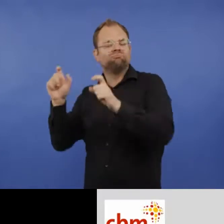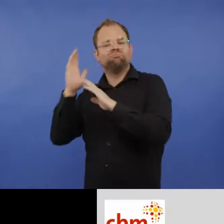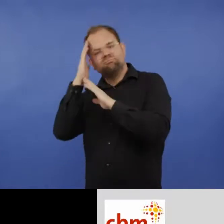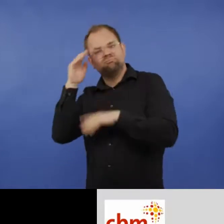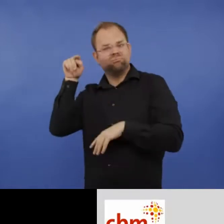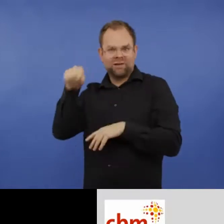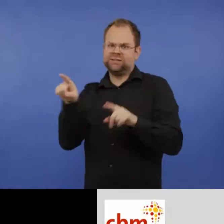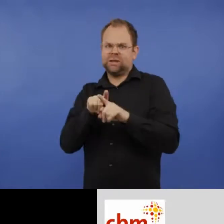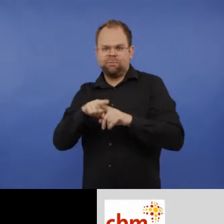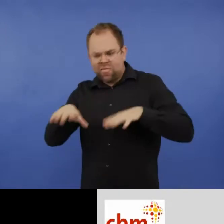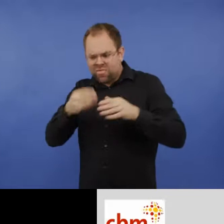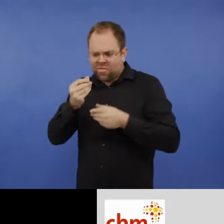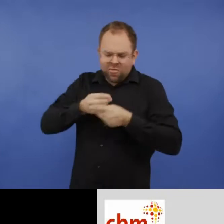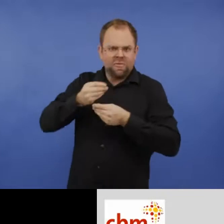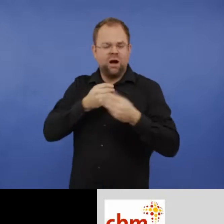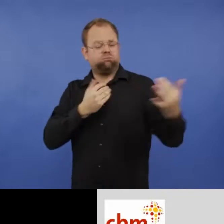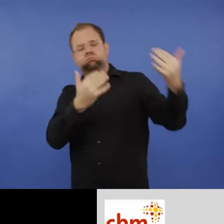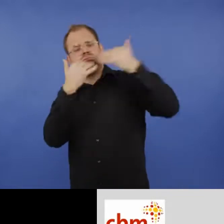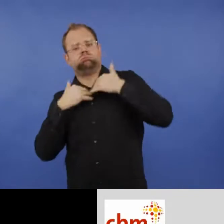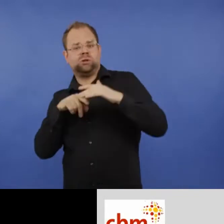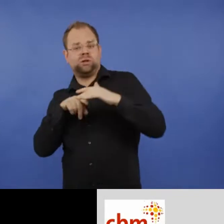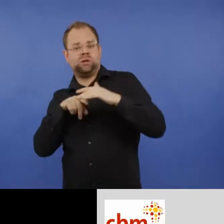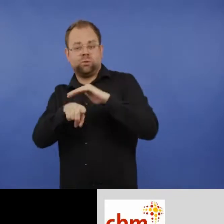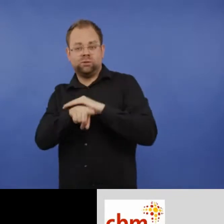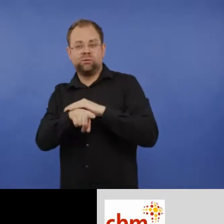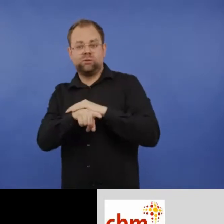that are available for refugees with disabilities.